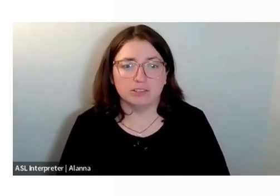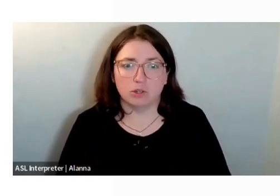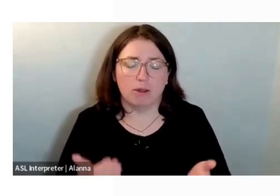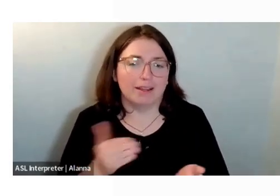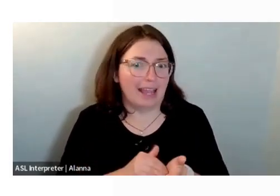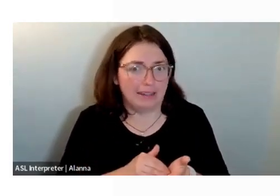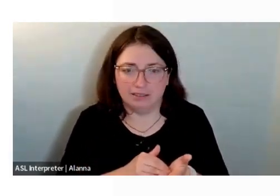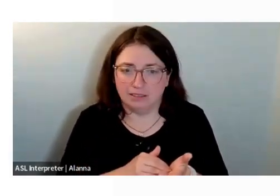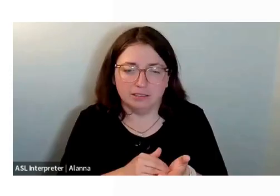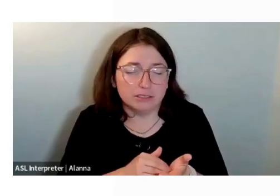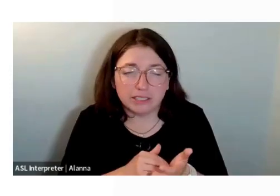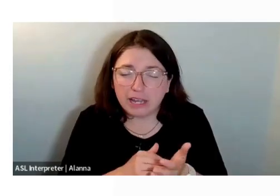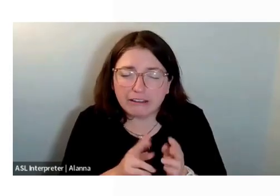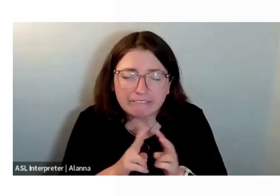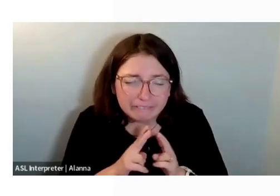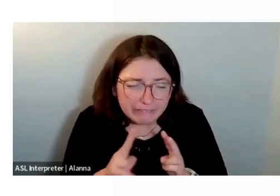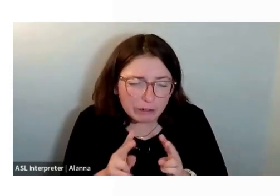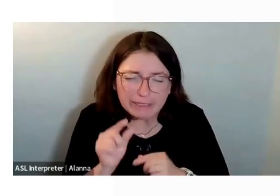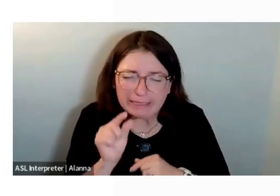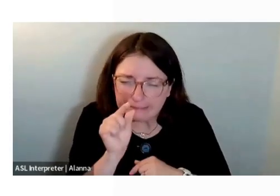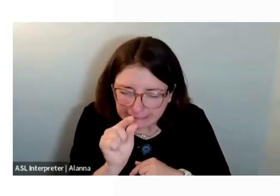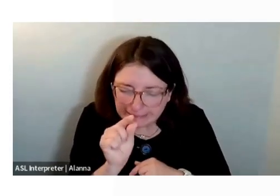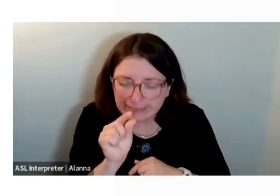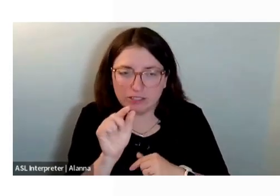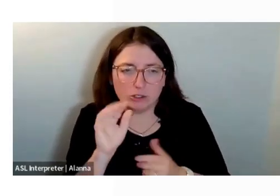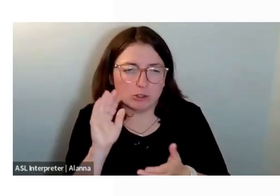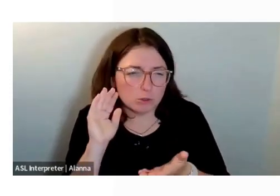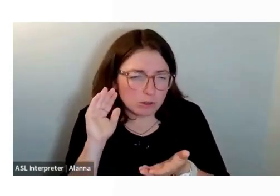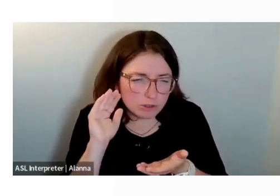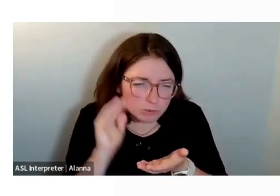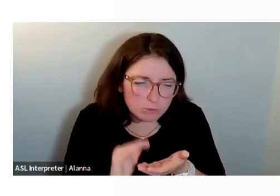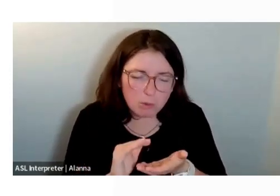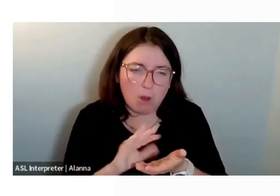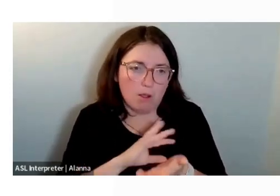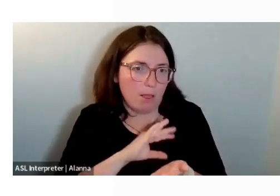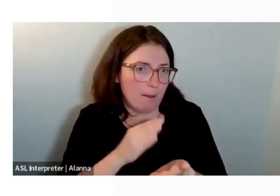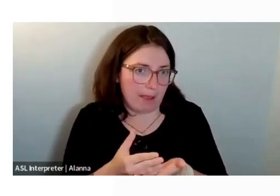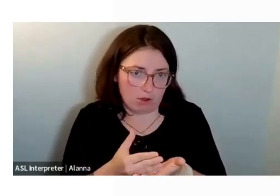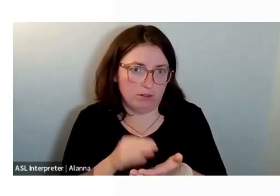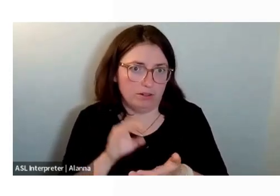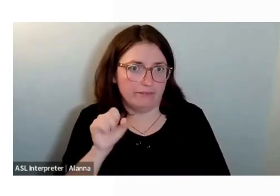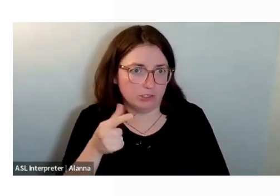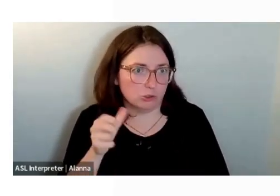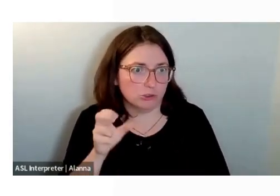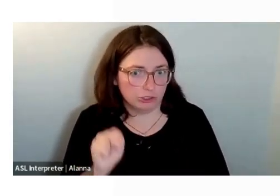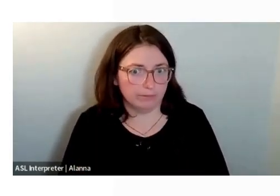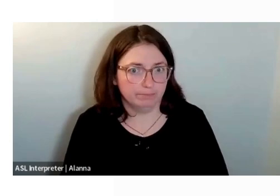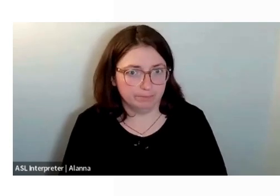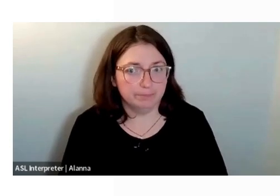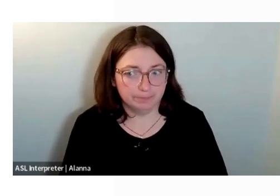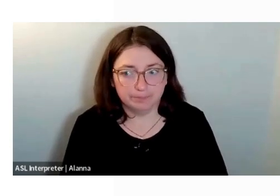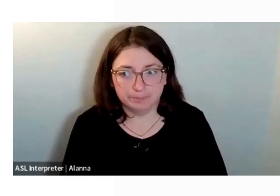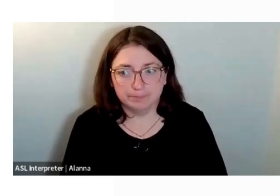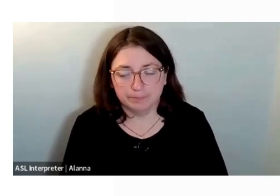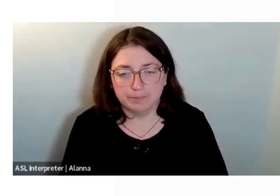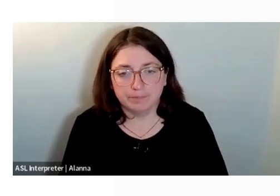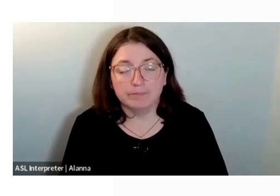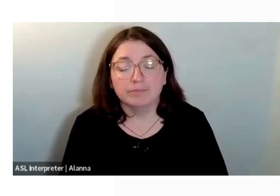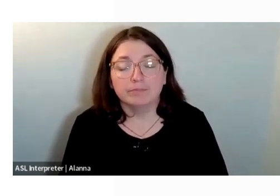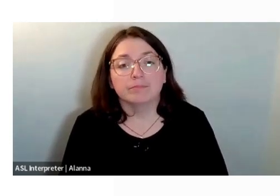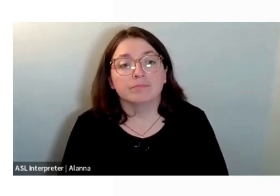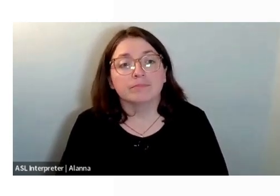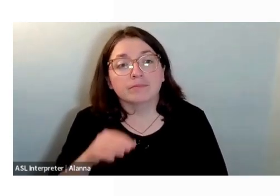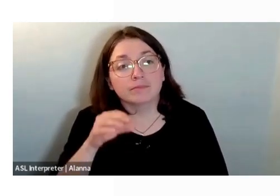very small level of estrogen for the body to manage. And the story